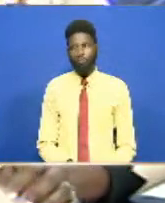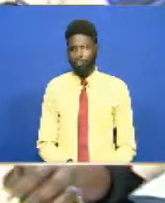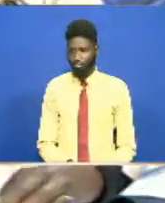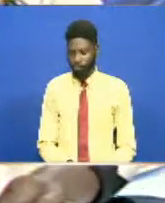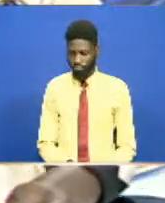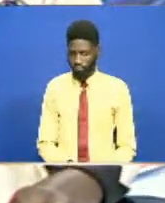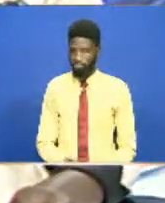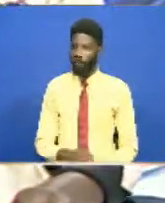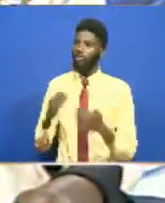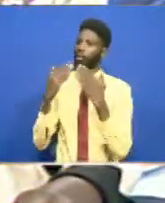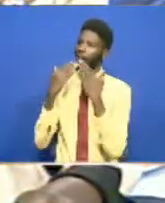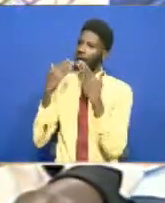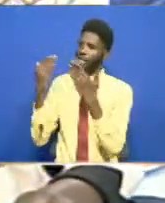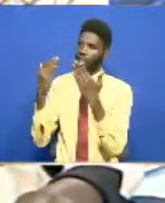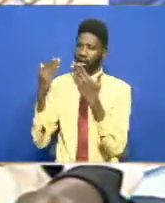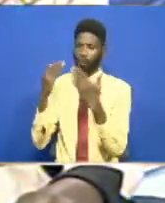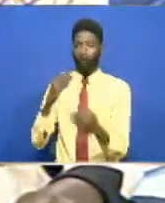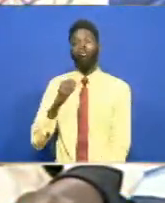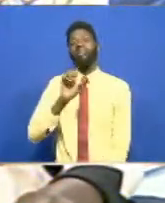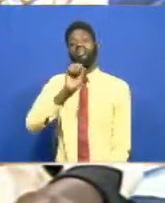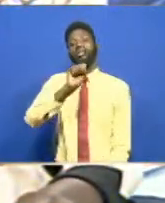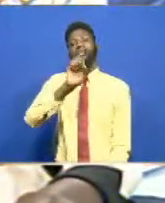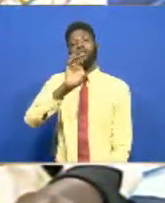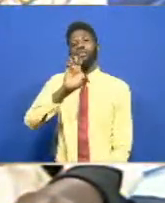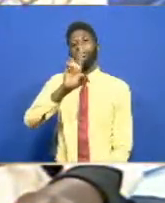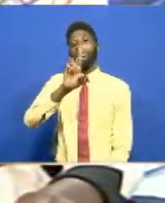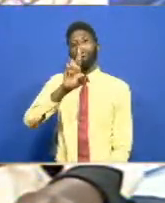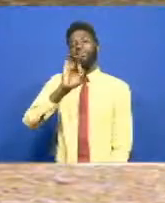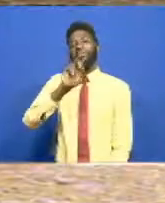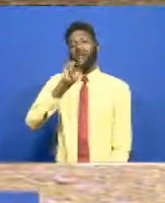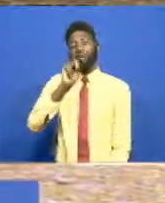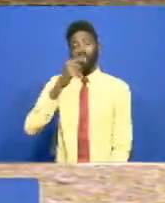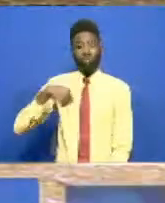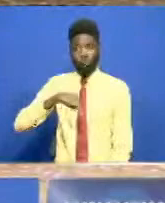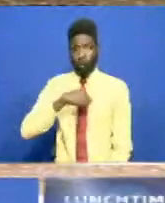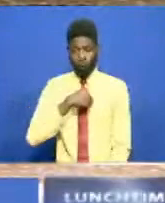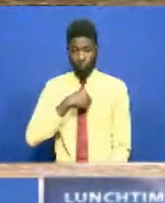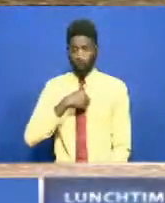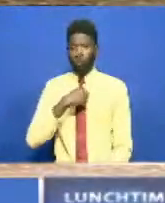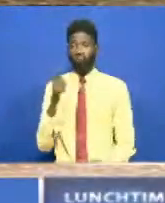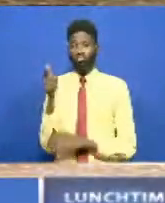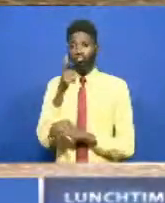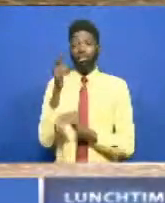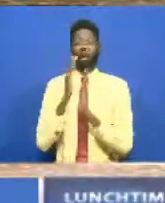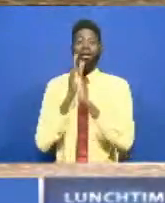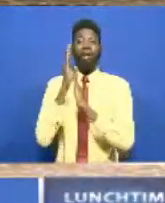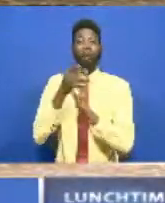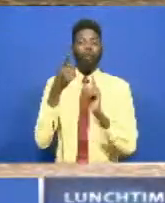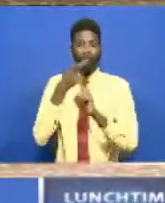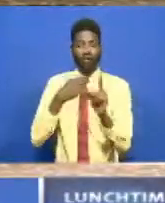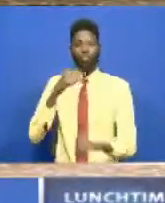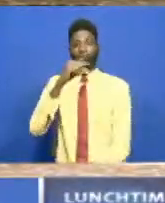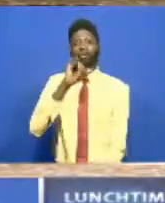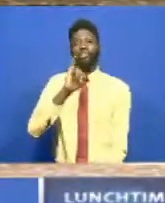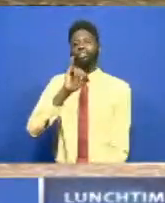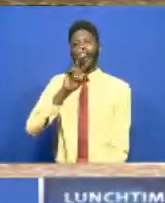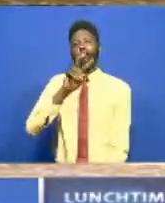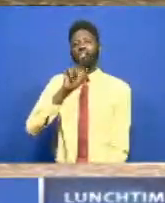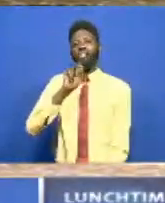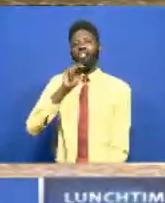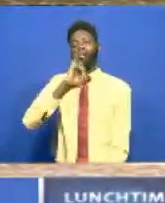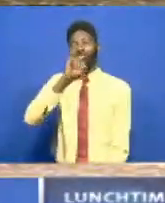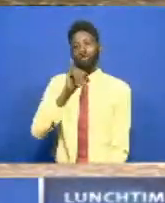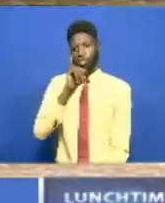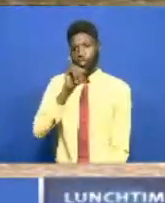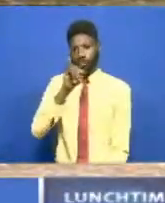Thank you so much, Serfine Achieng. We are joining you live from the Jivanji Gardens, where we shall be discussing matters